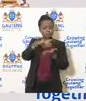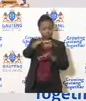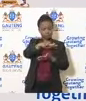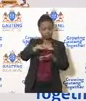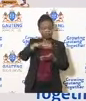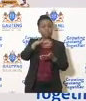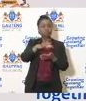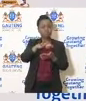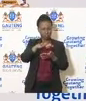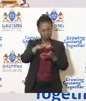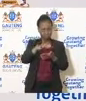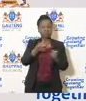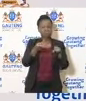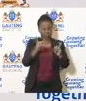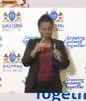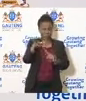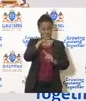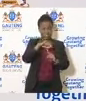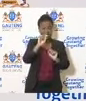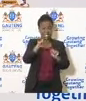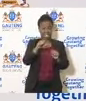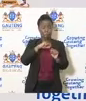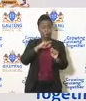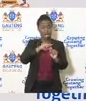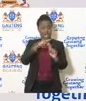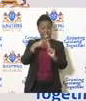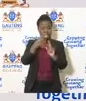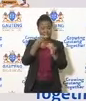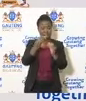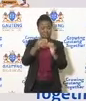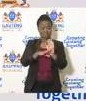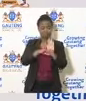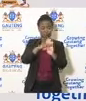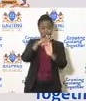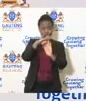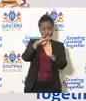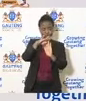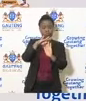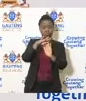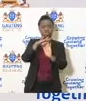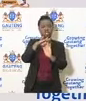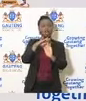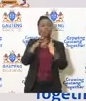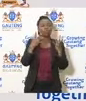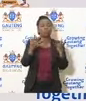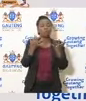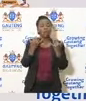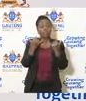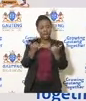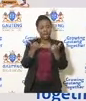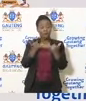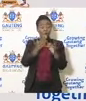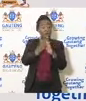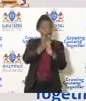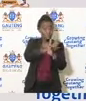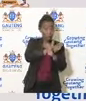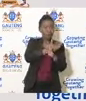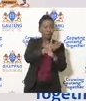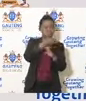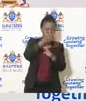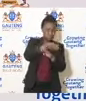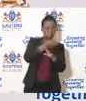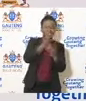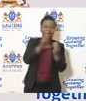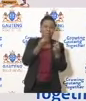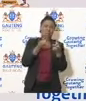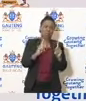in Centurion, it is now different places other than the ones that were the hotspots right at the beginning. So